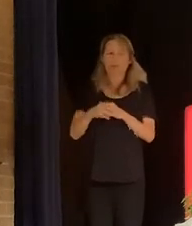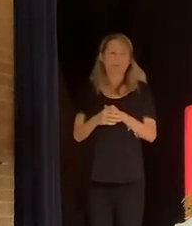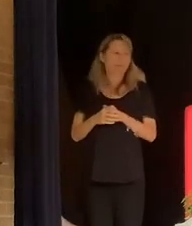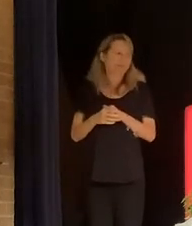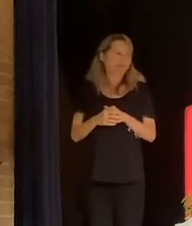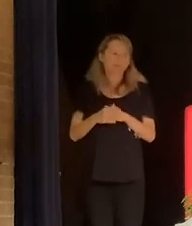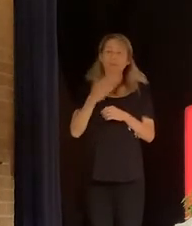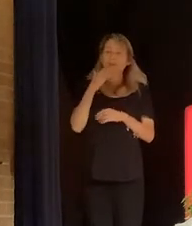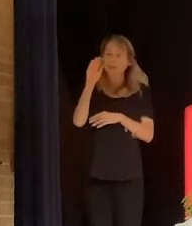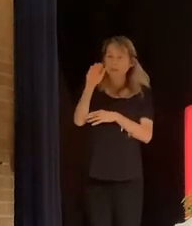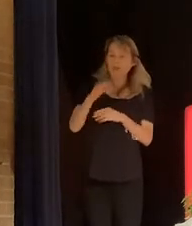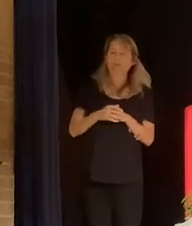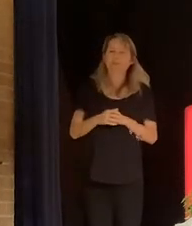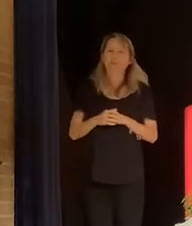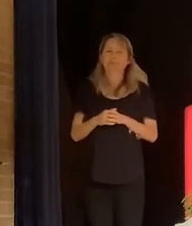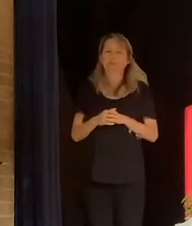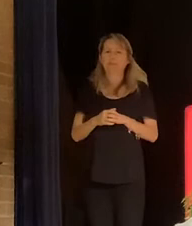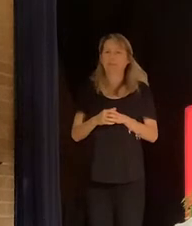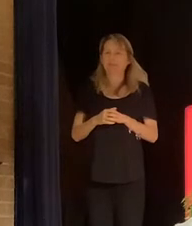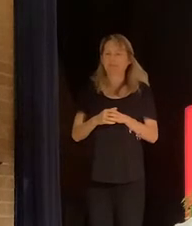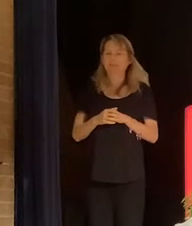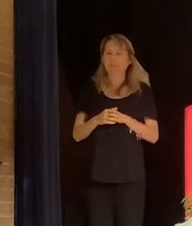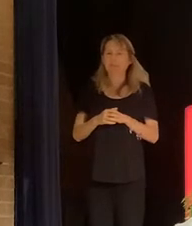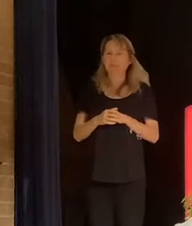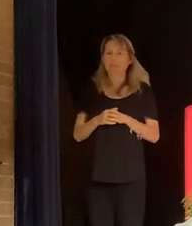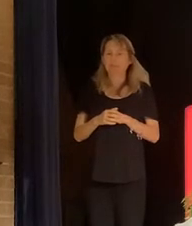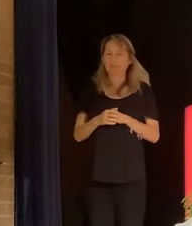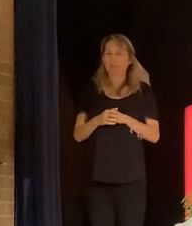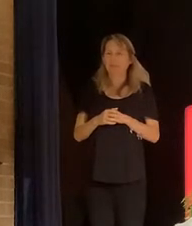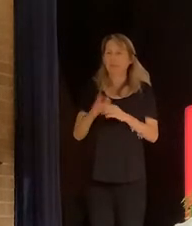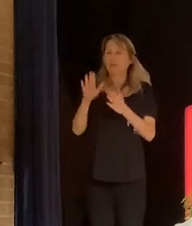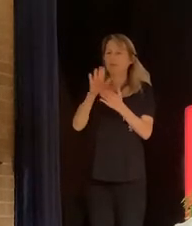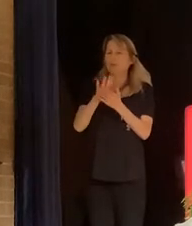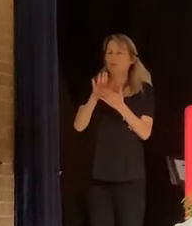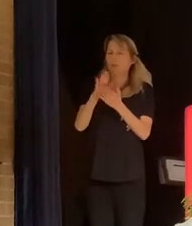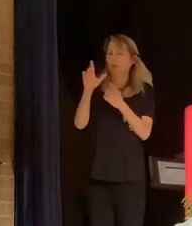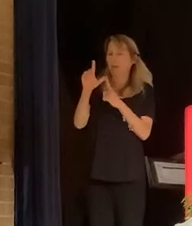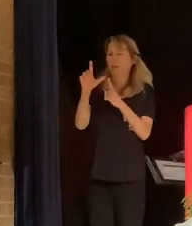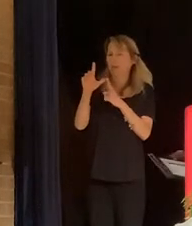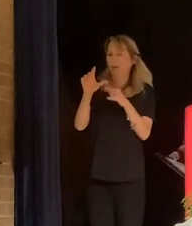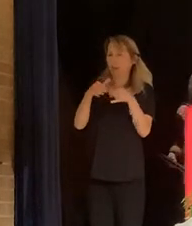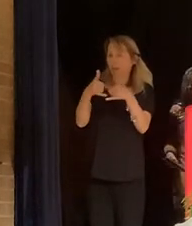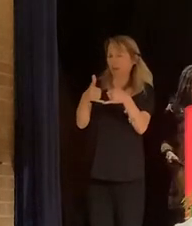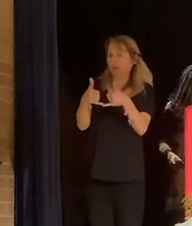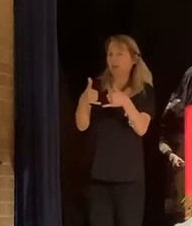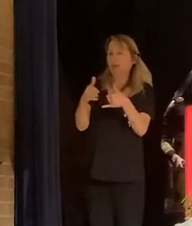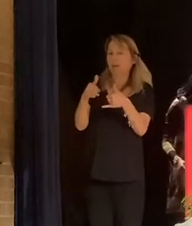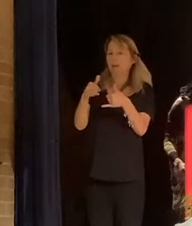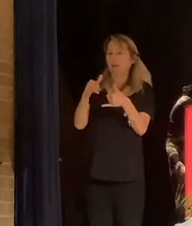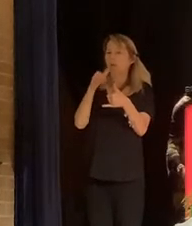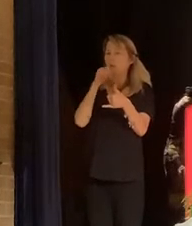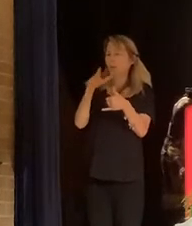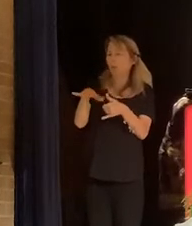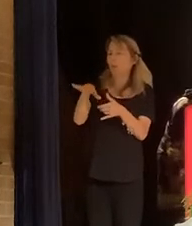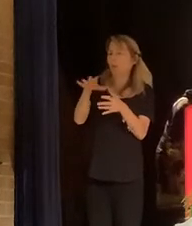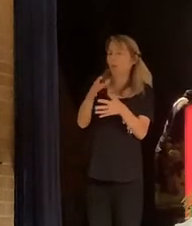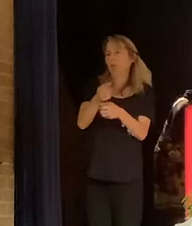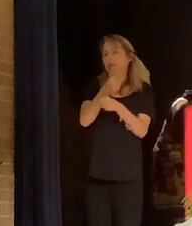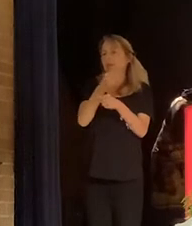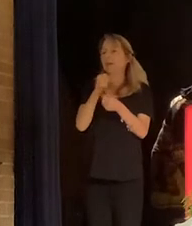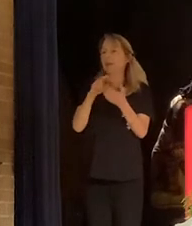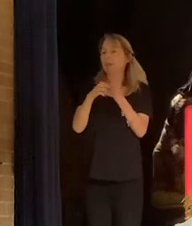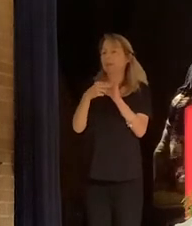Good evening. Winners of the school letters have shown exemplary personal growth throughout their high school